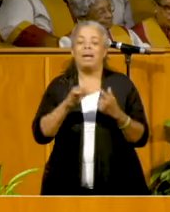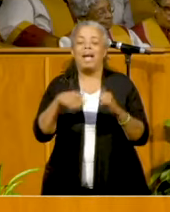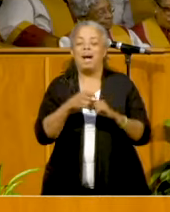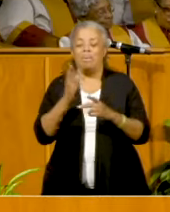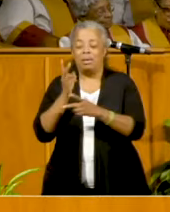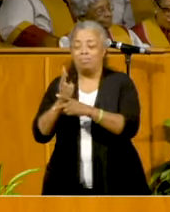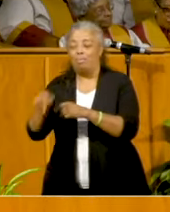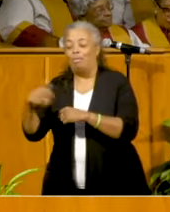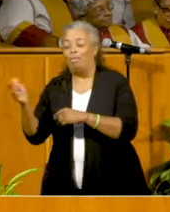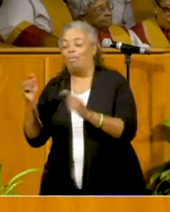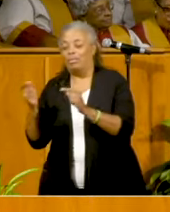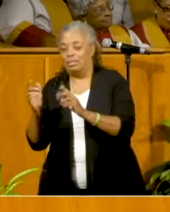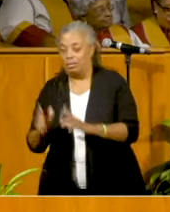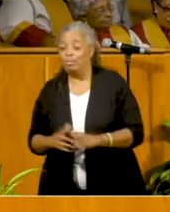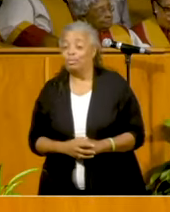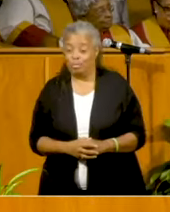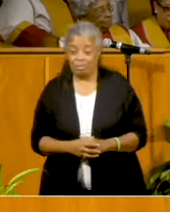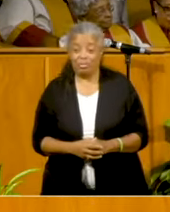other sinners.